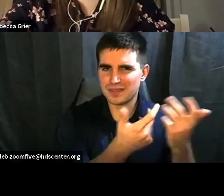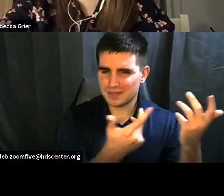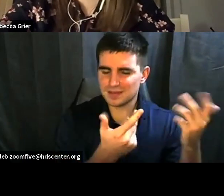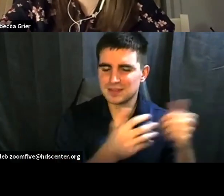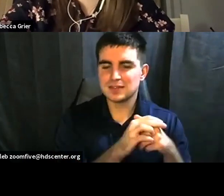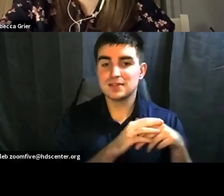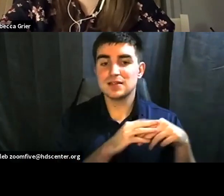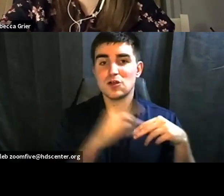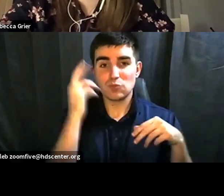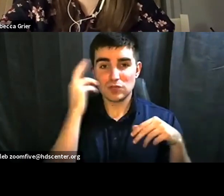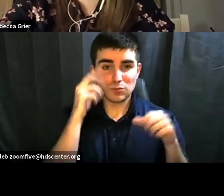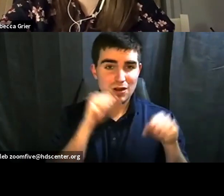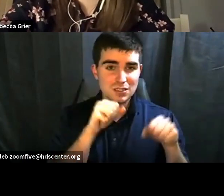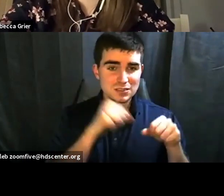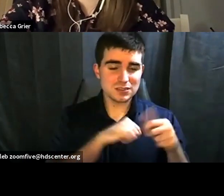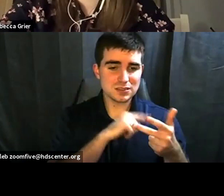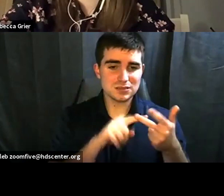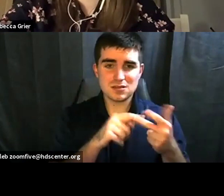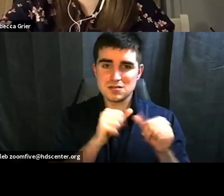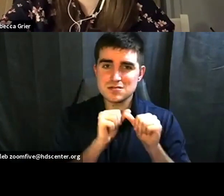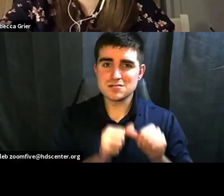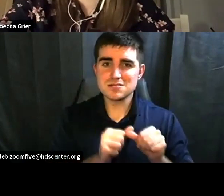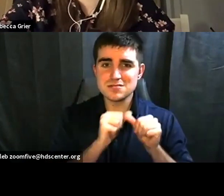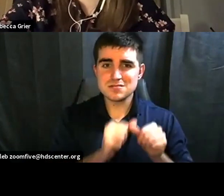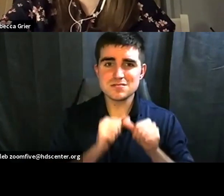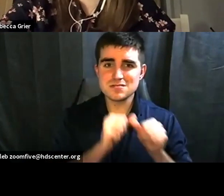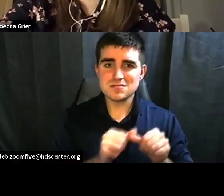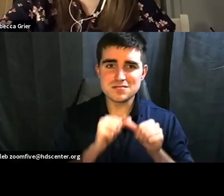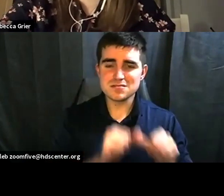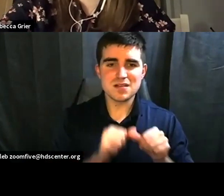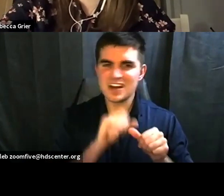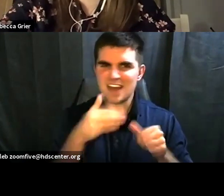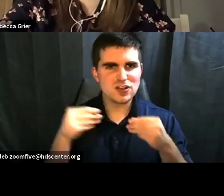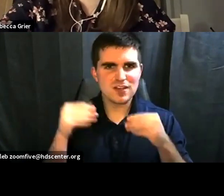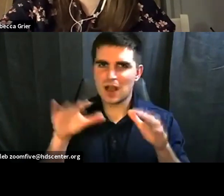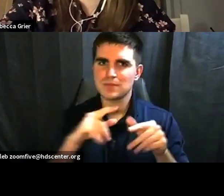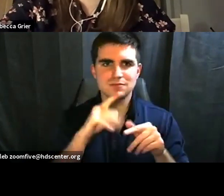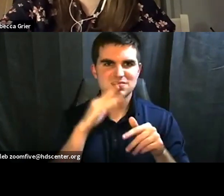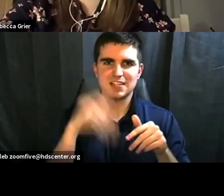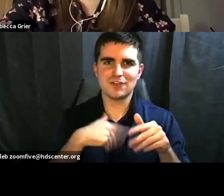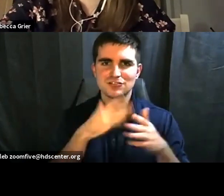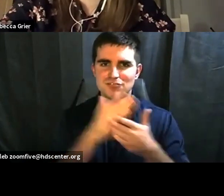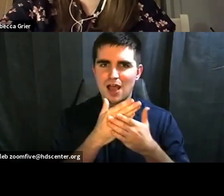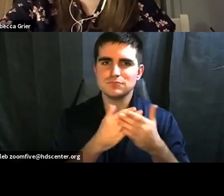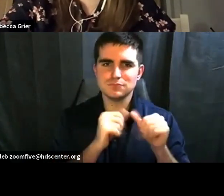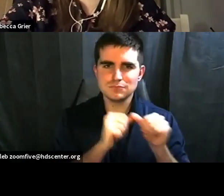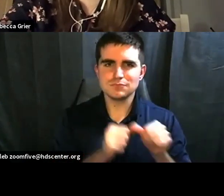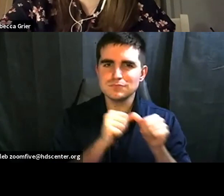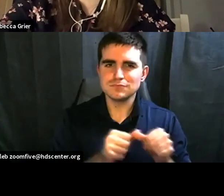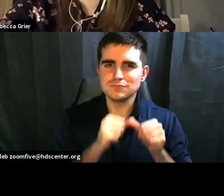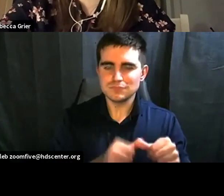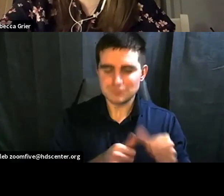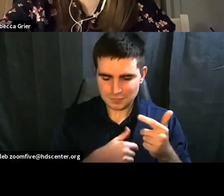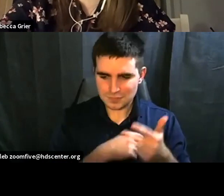their relentlessness. I mean, they did not go away. They never gave up. They kept on coming. And